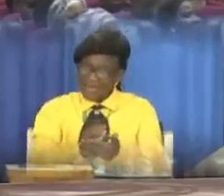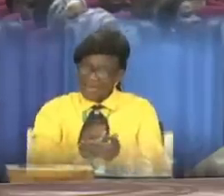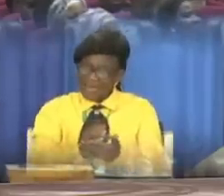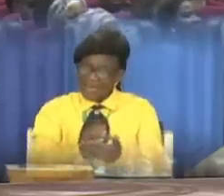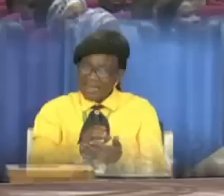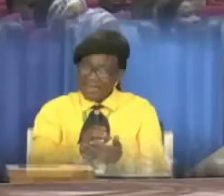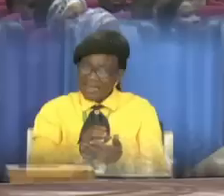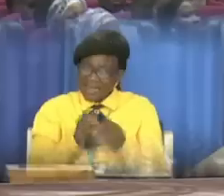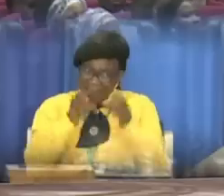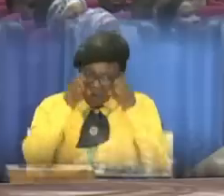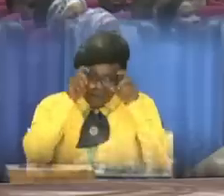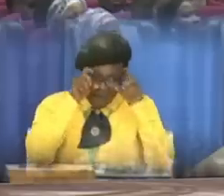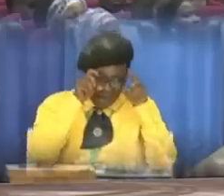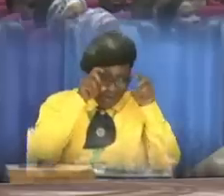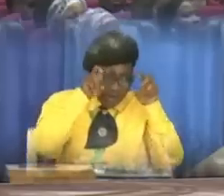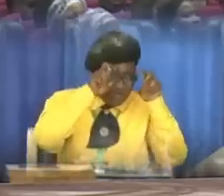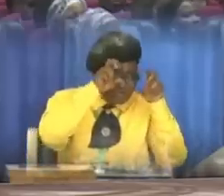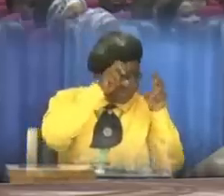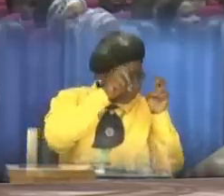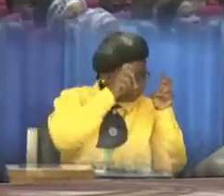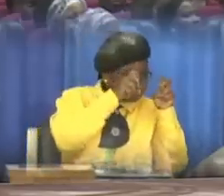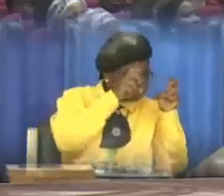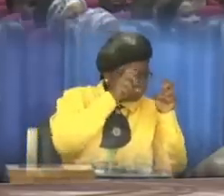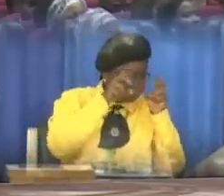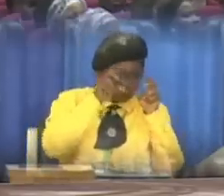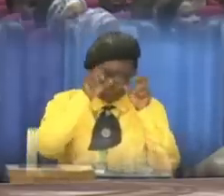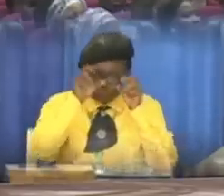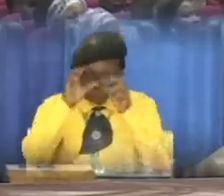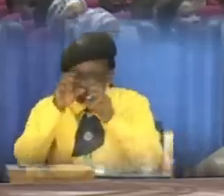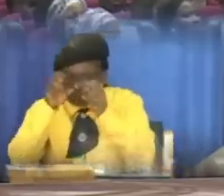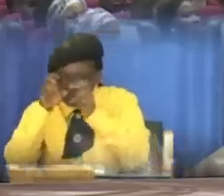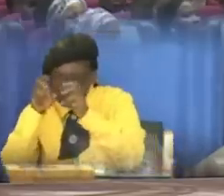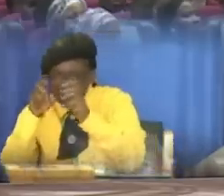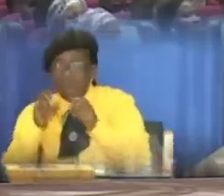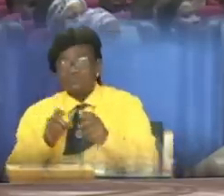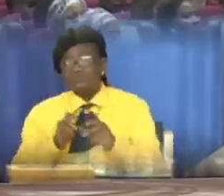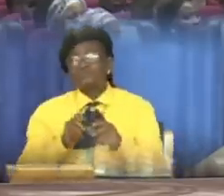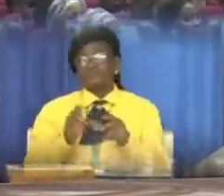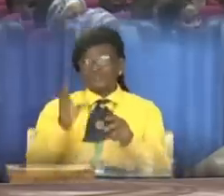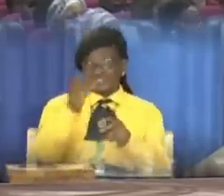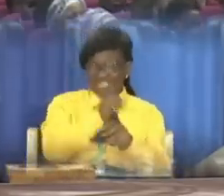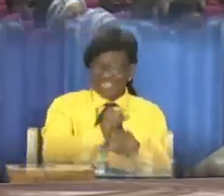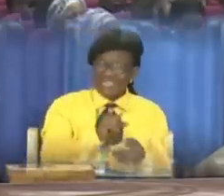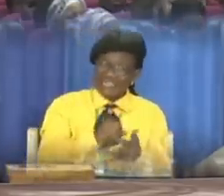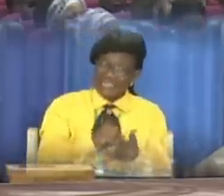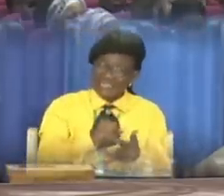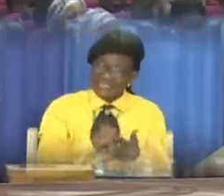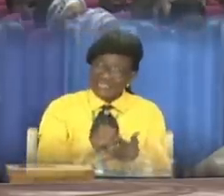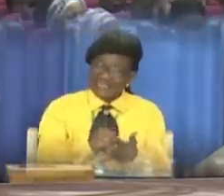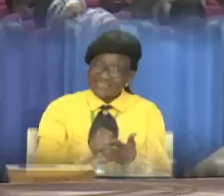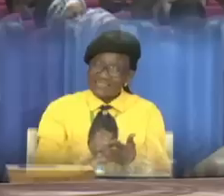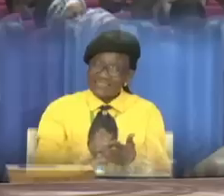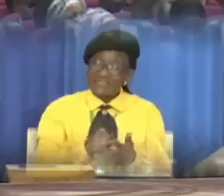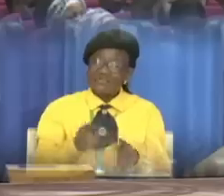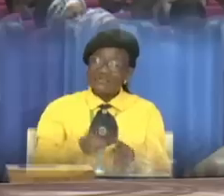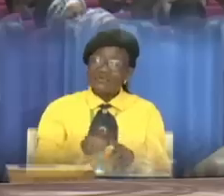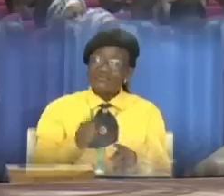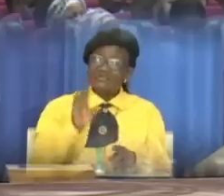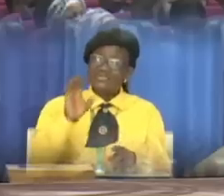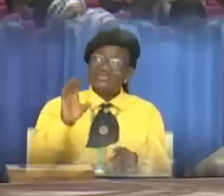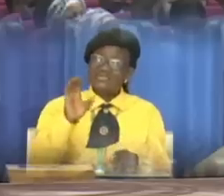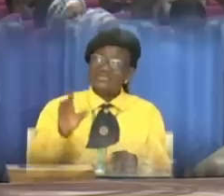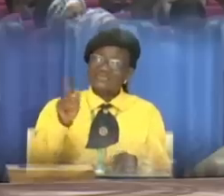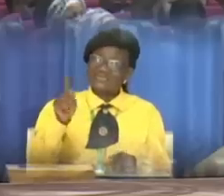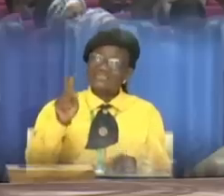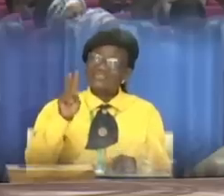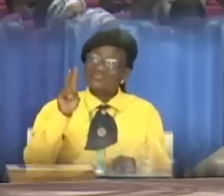some very funny things had happened since this CCTV came into operation. I'm not allowed to tell